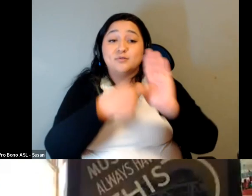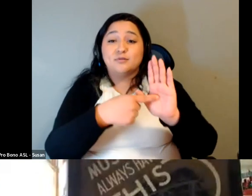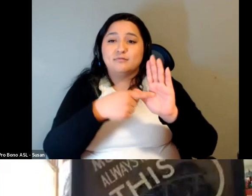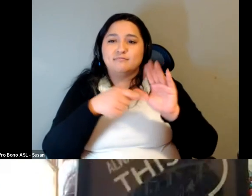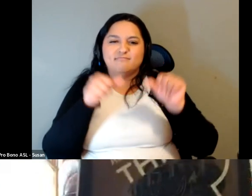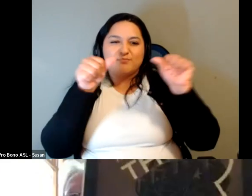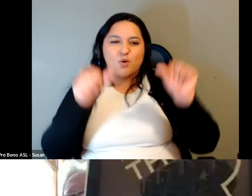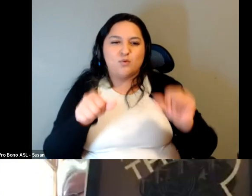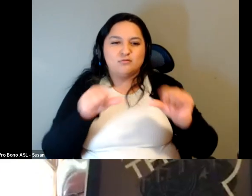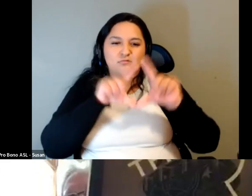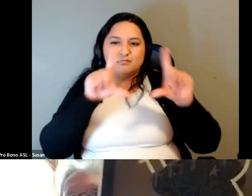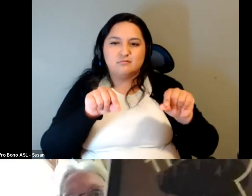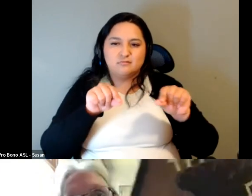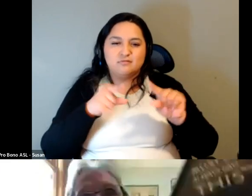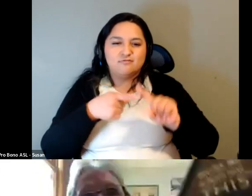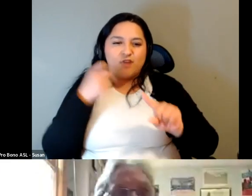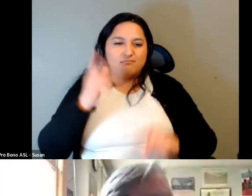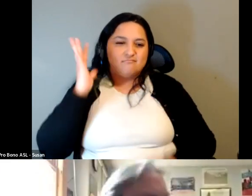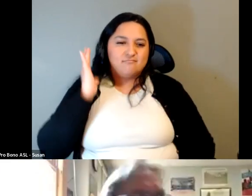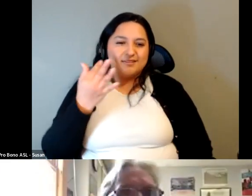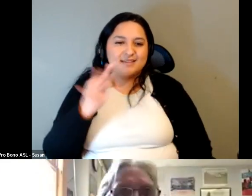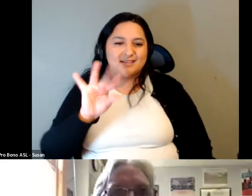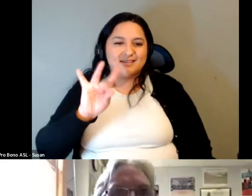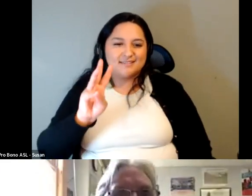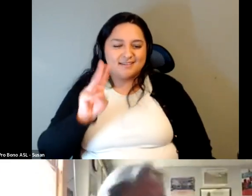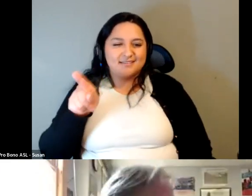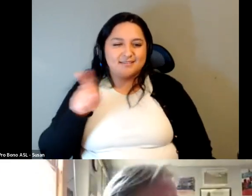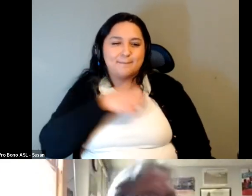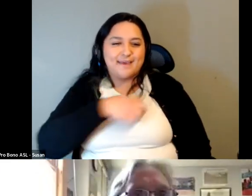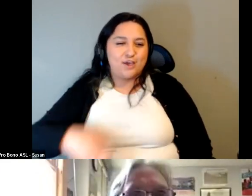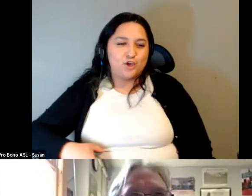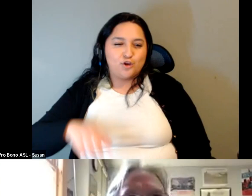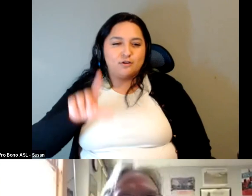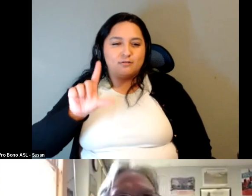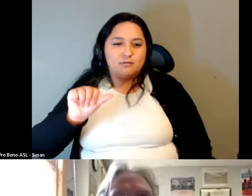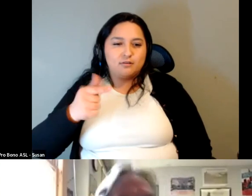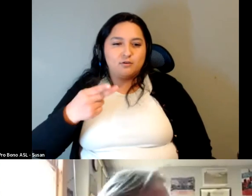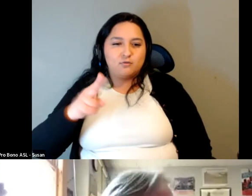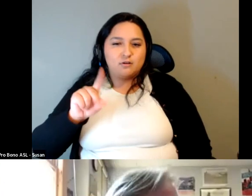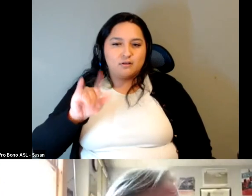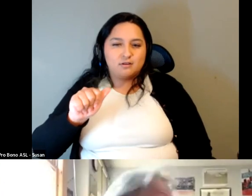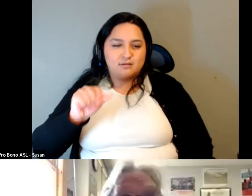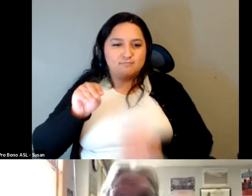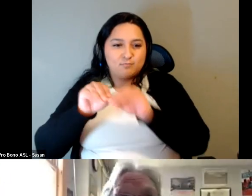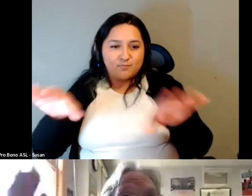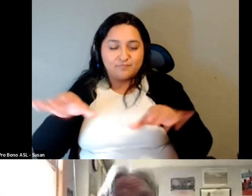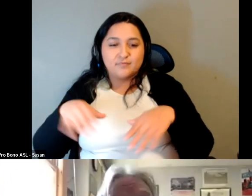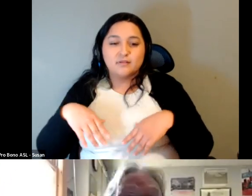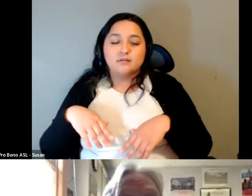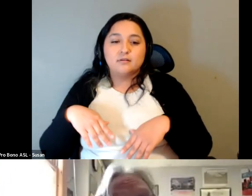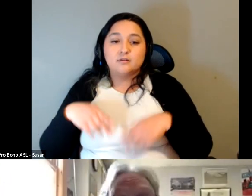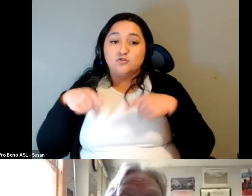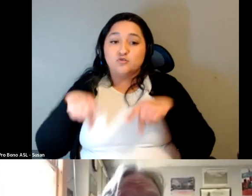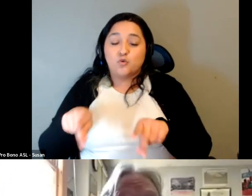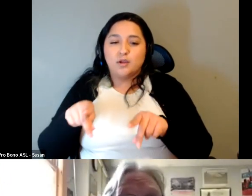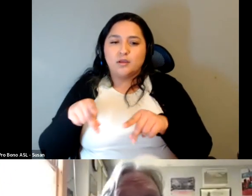of New York put out at the time, LaGuardia, talking about homelessness during the Depression. And it was, why not housing? Must